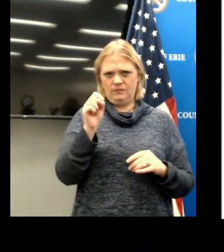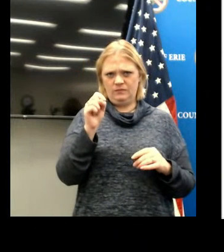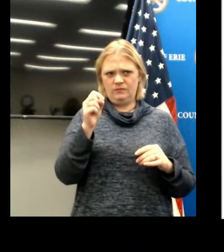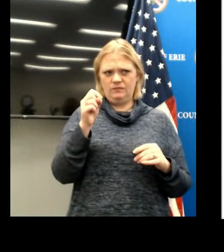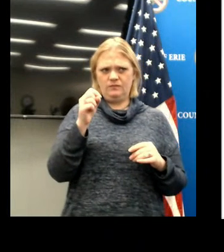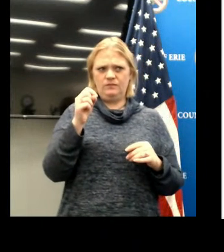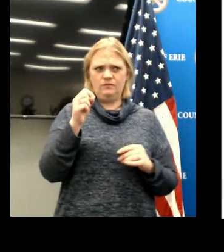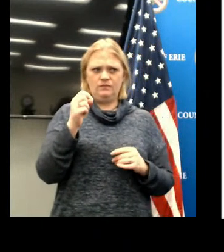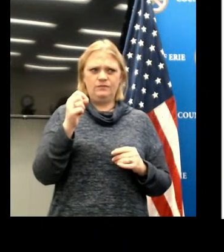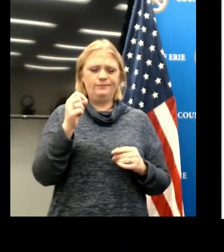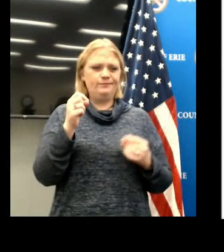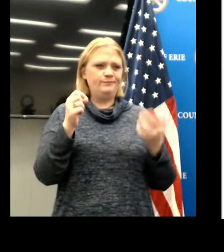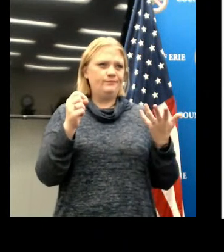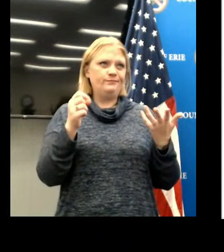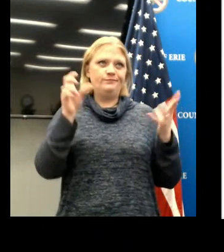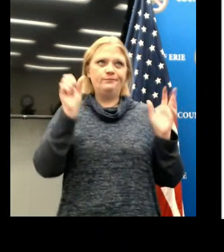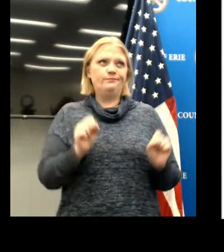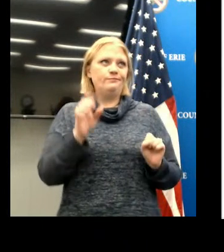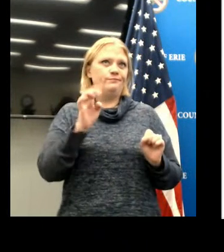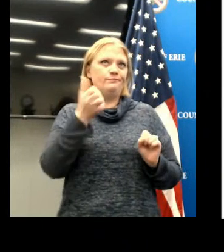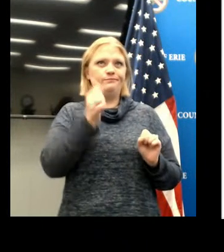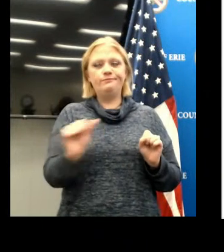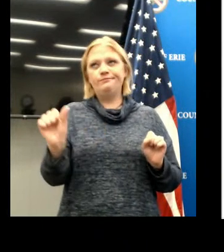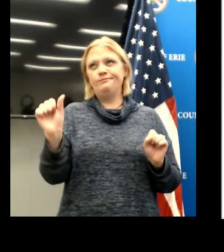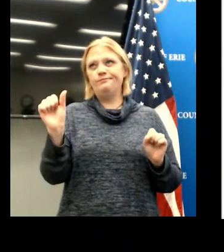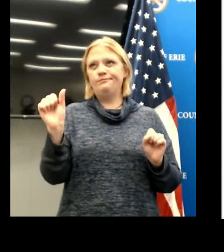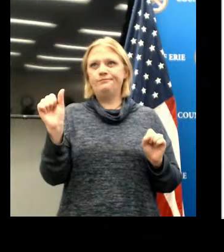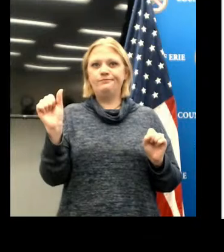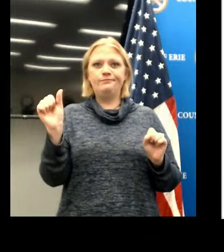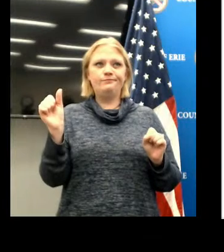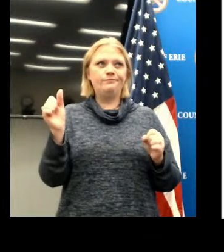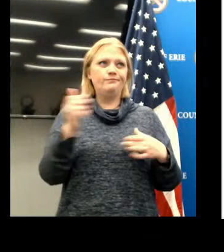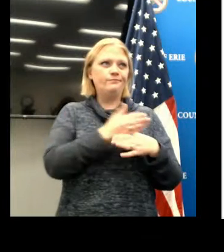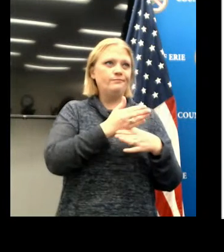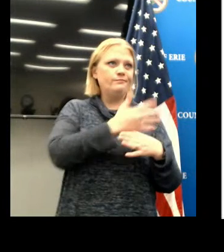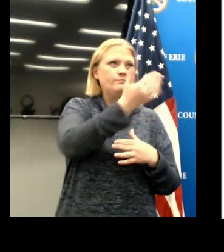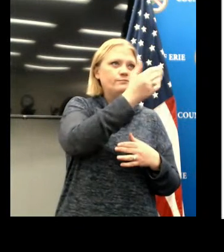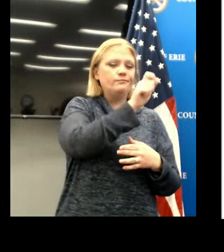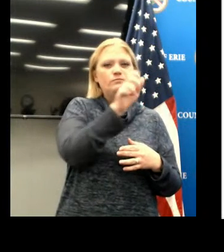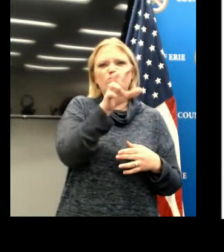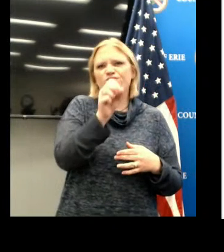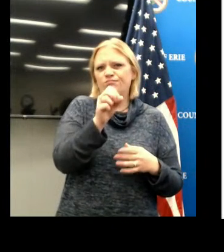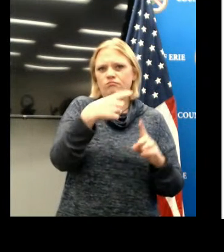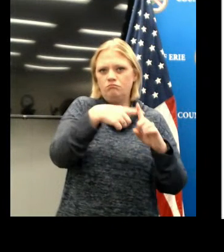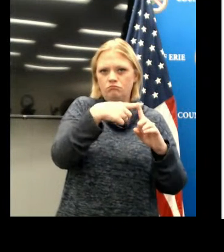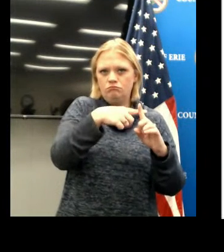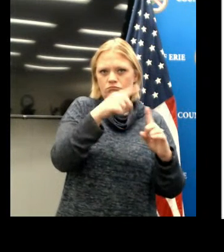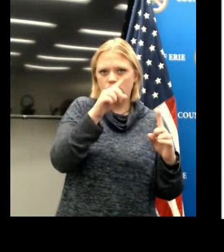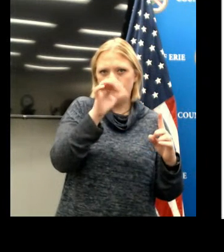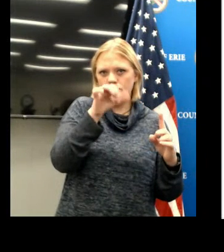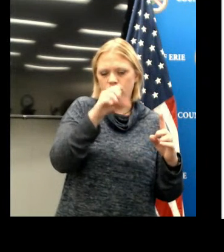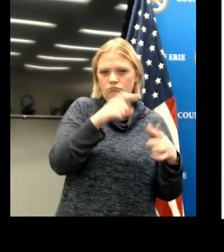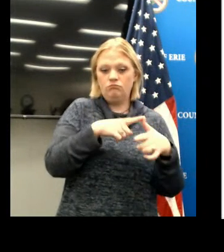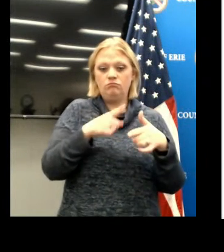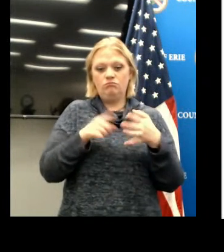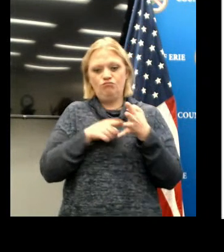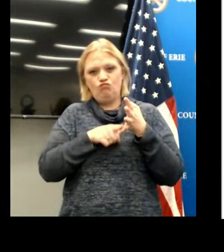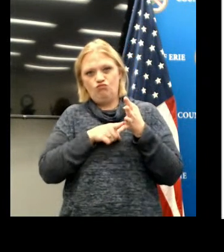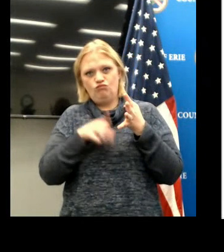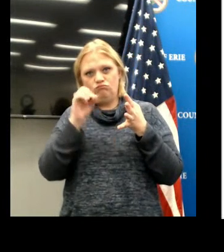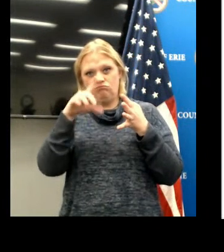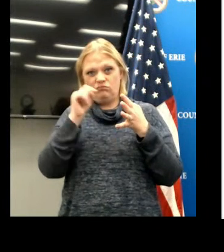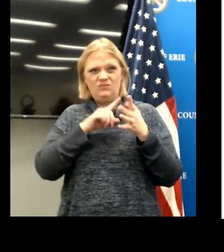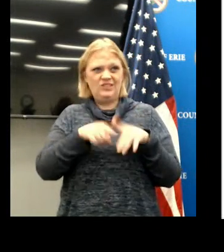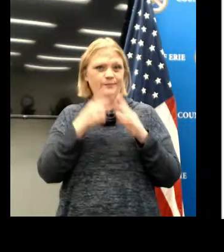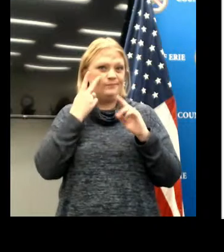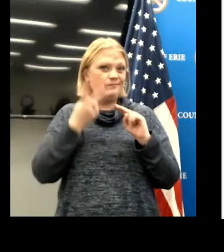had anywhere between 15 to 30 cases, and then at the end of October we started to see an increase,